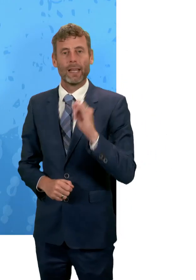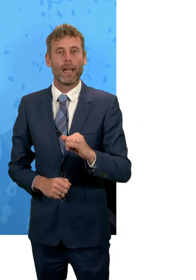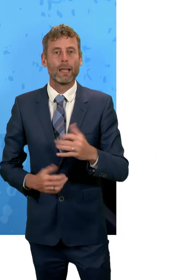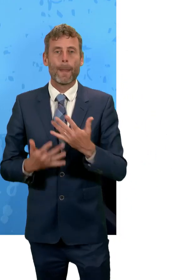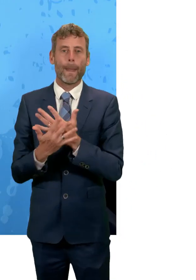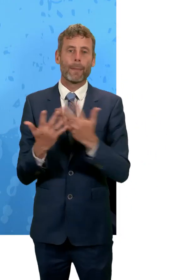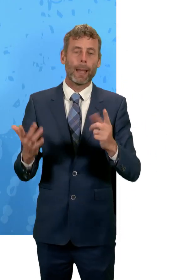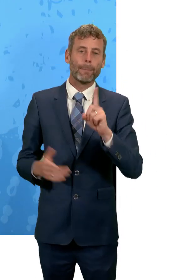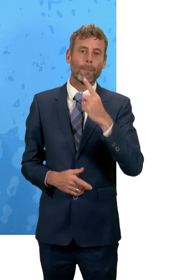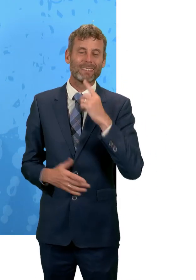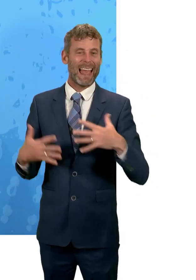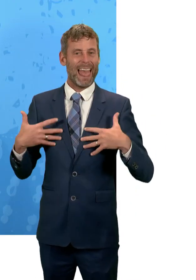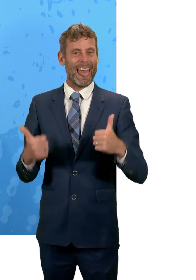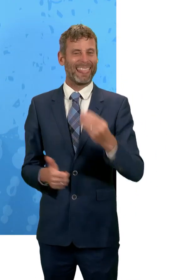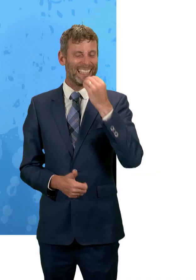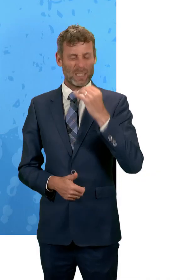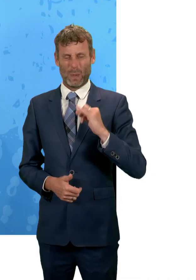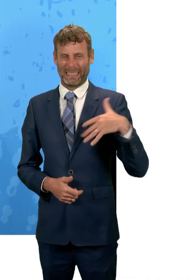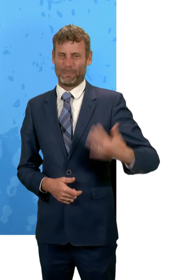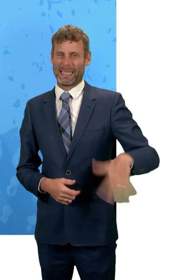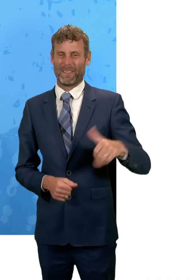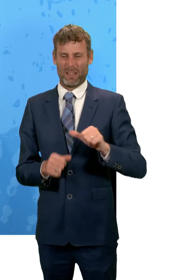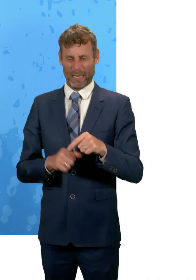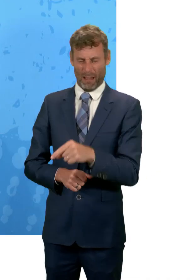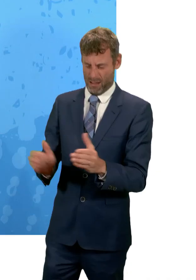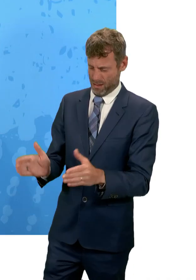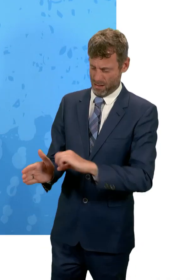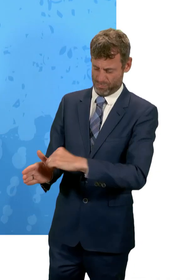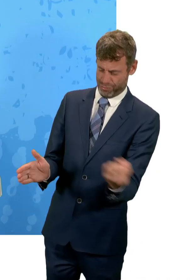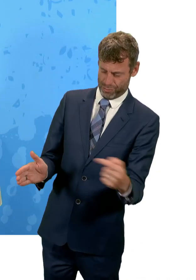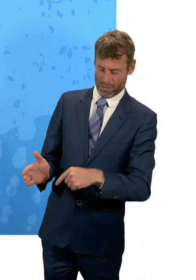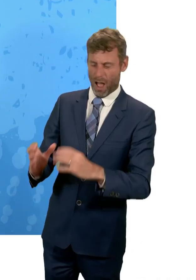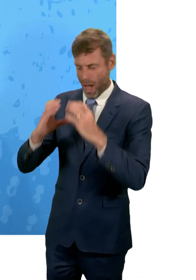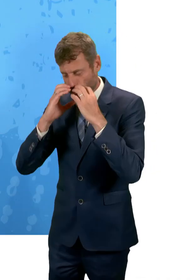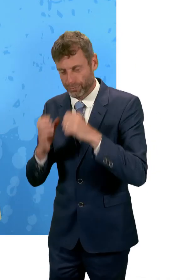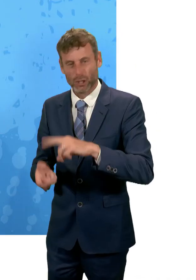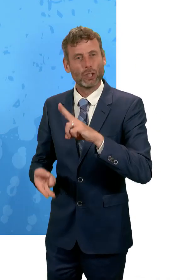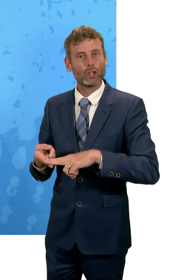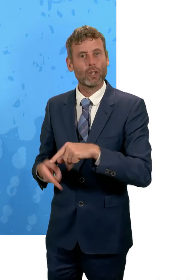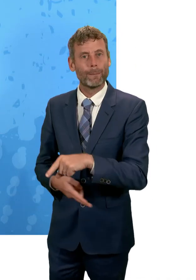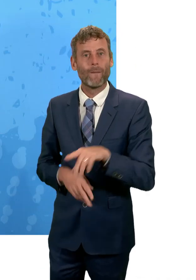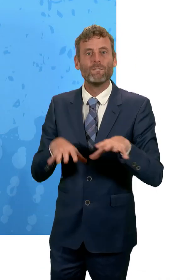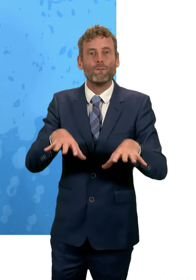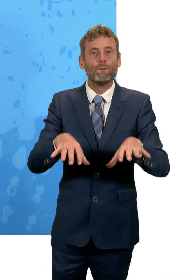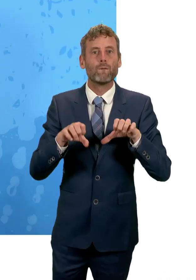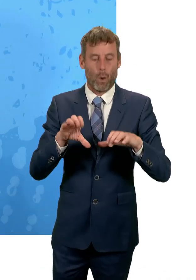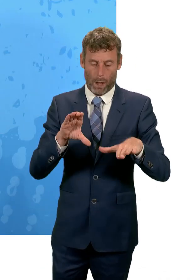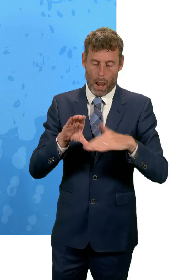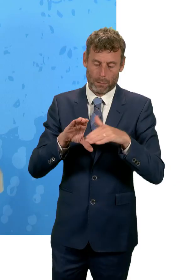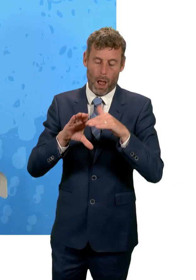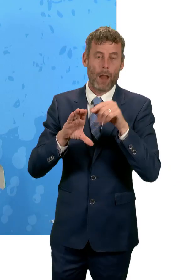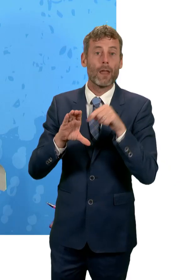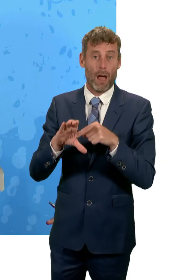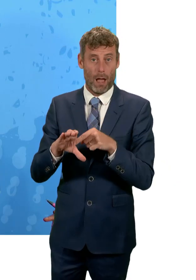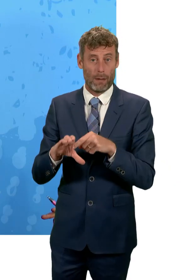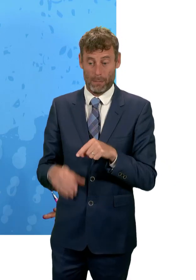expensive. I totally disagree. You know, if someone's buying a frozen lasagna that won't give